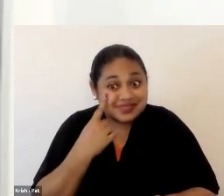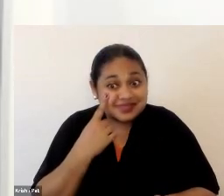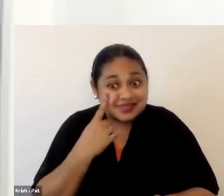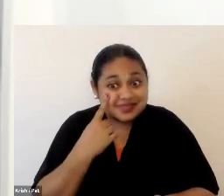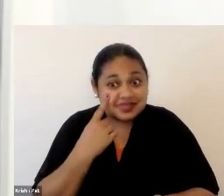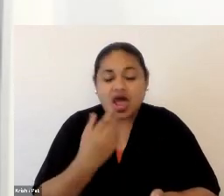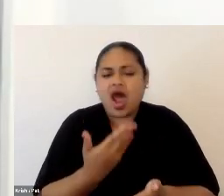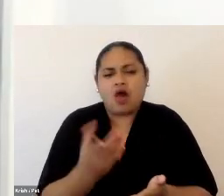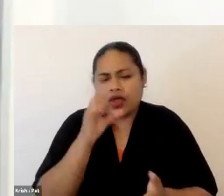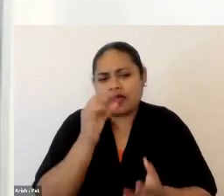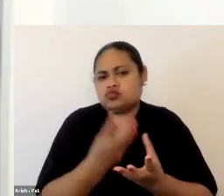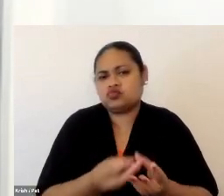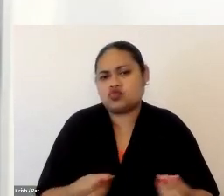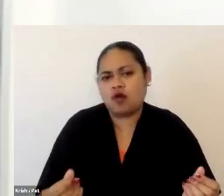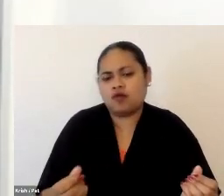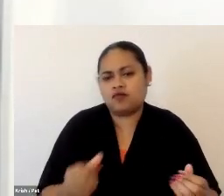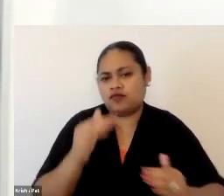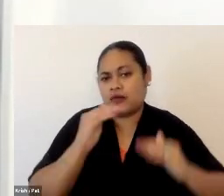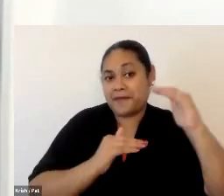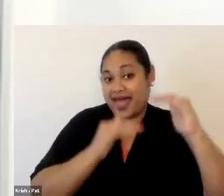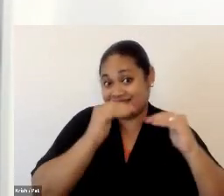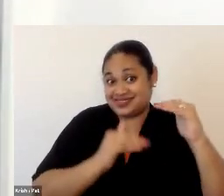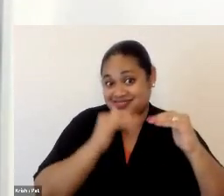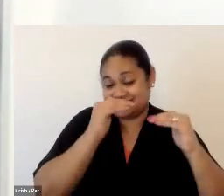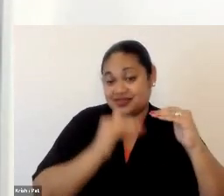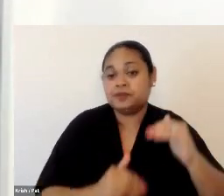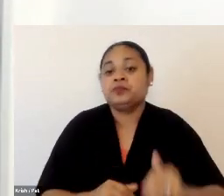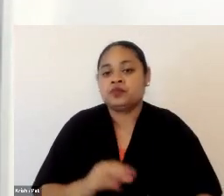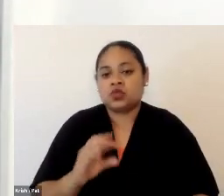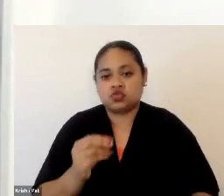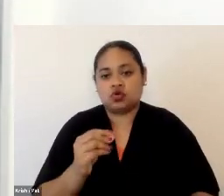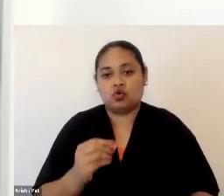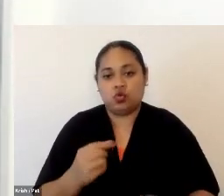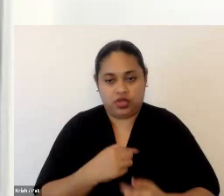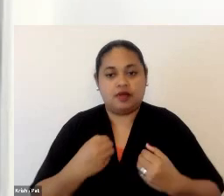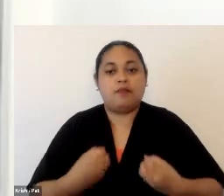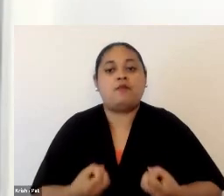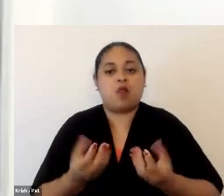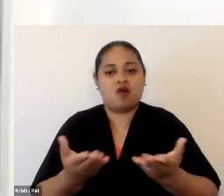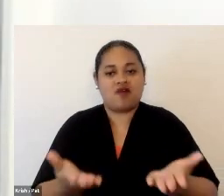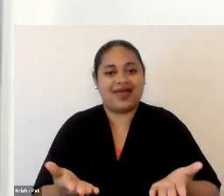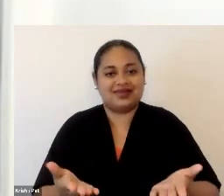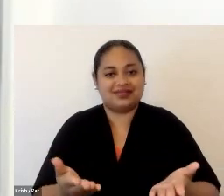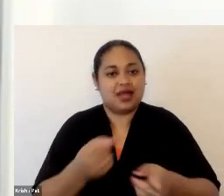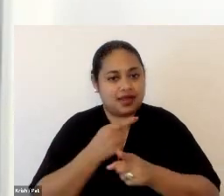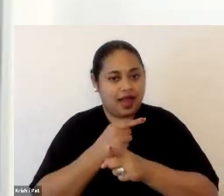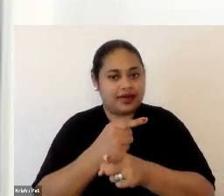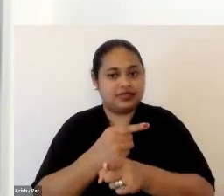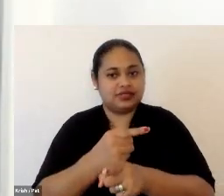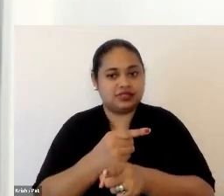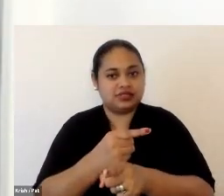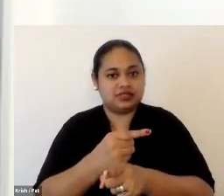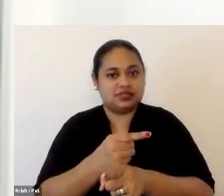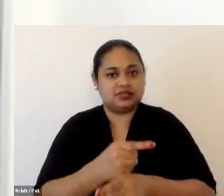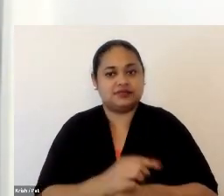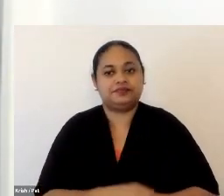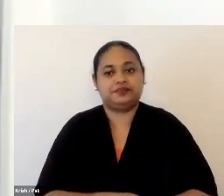of bias. And we provided some practical guidance for data scientists and technicians in that